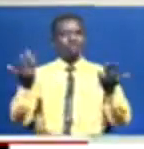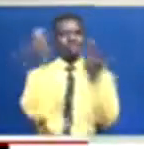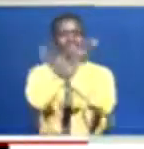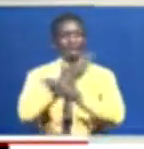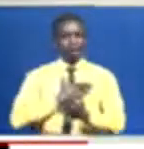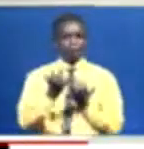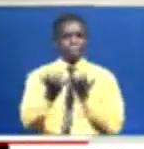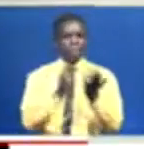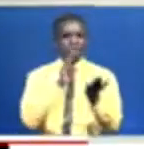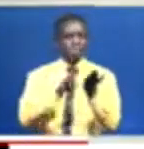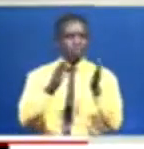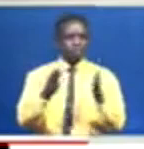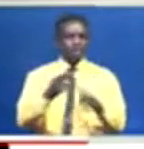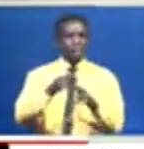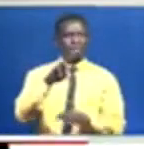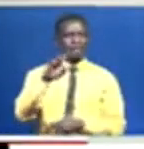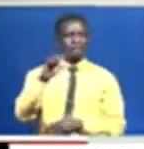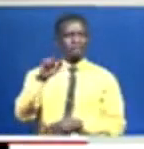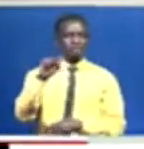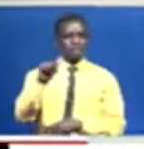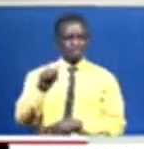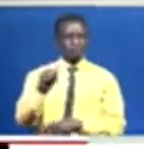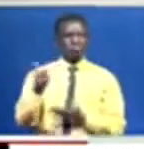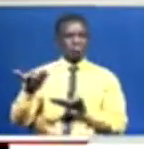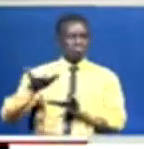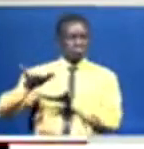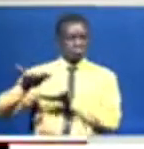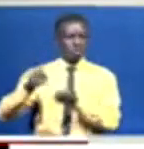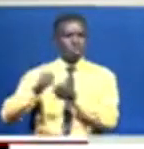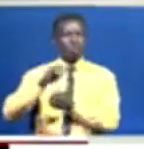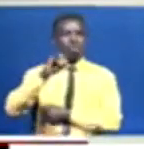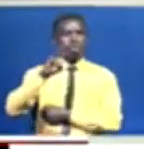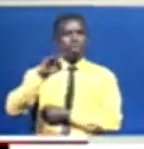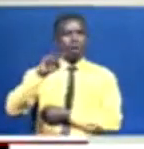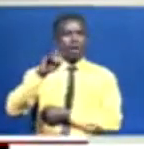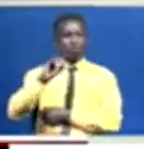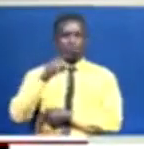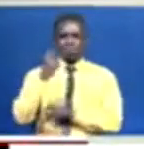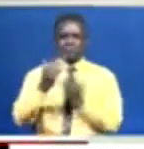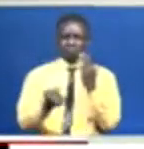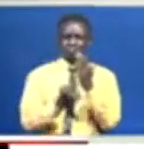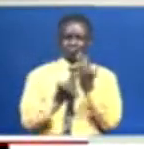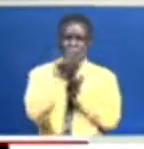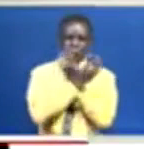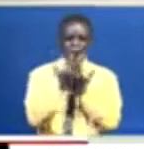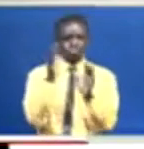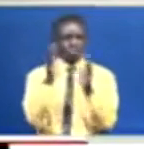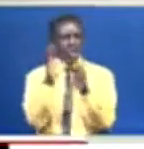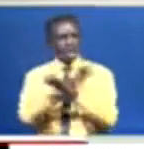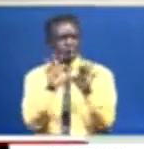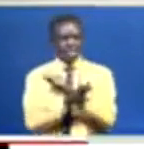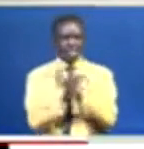Manyara engages Lloyd Owandah, a cybersecurity architect at Dimensions Data, on